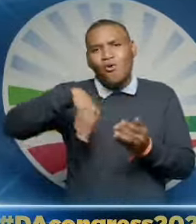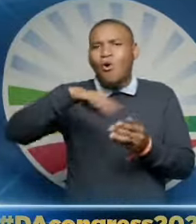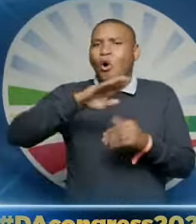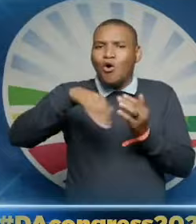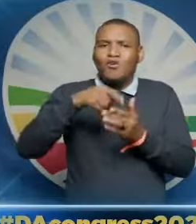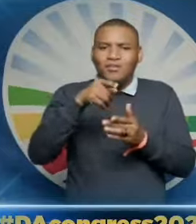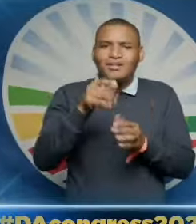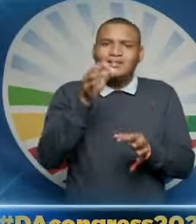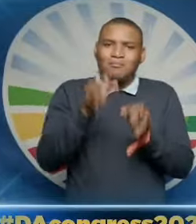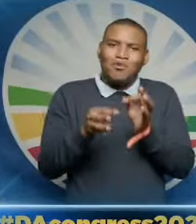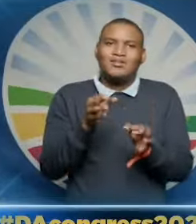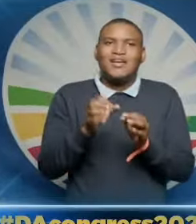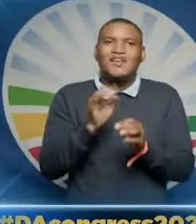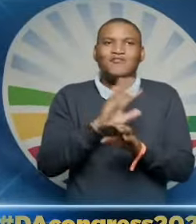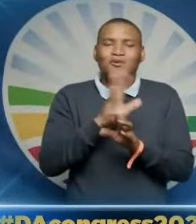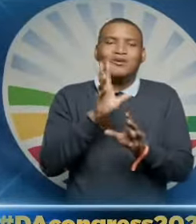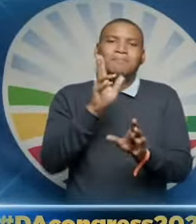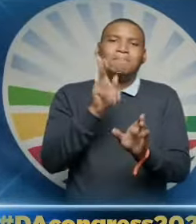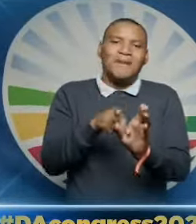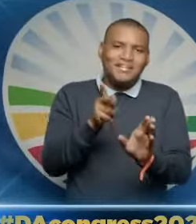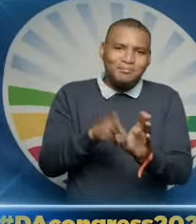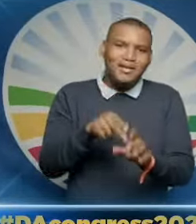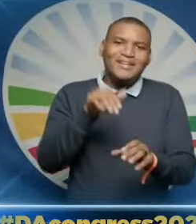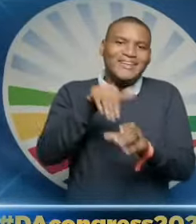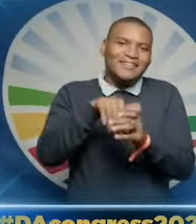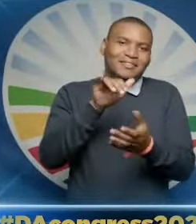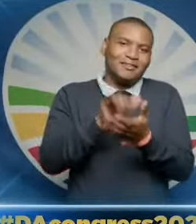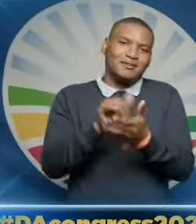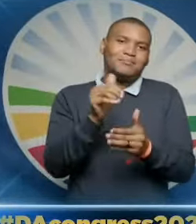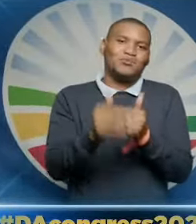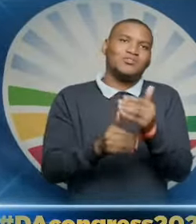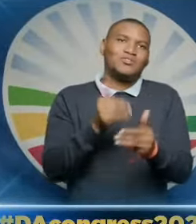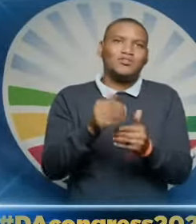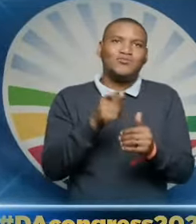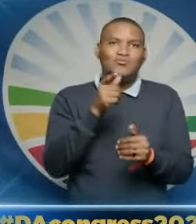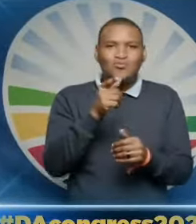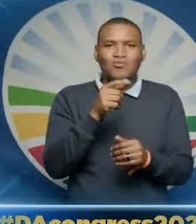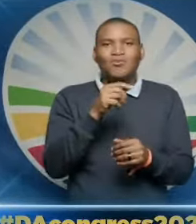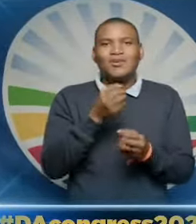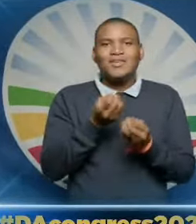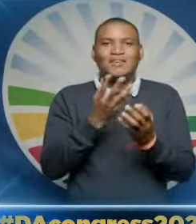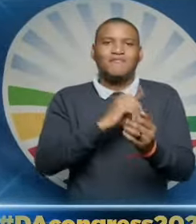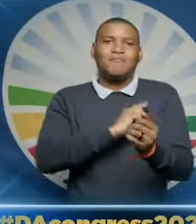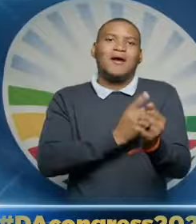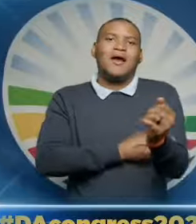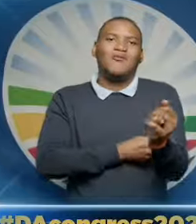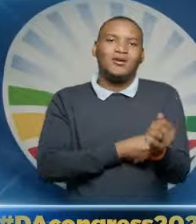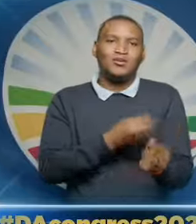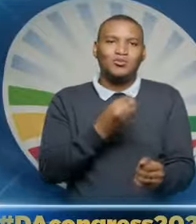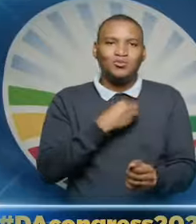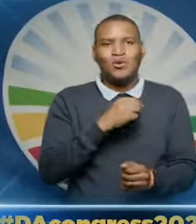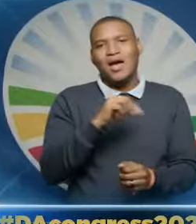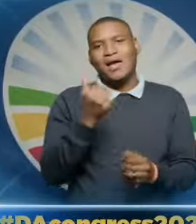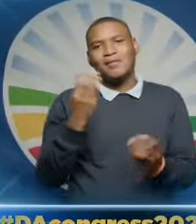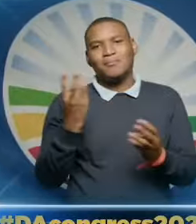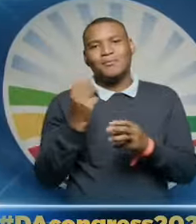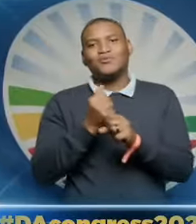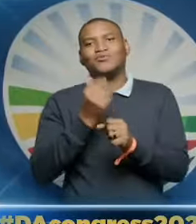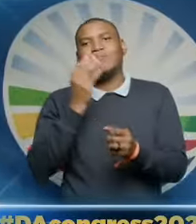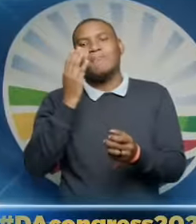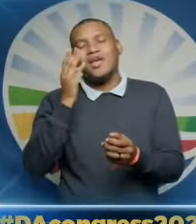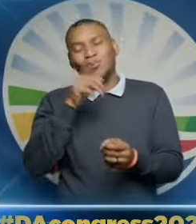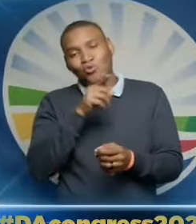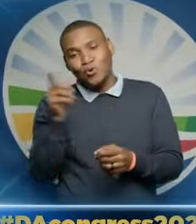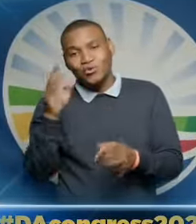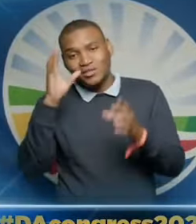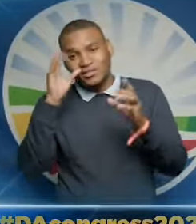so if you do not participate in that process, you essentially give power to other people to make those